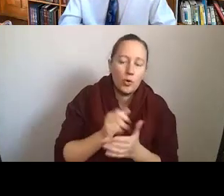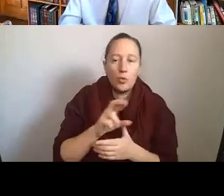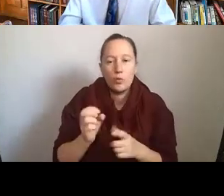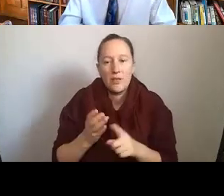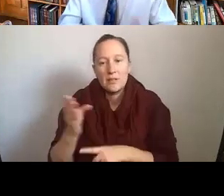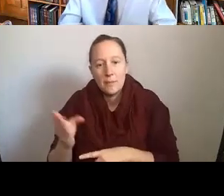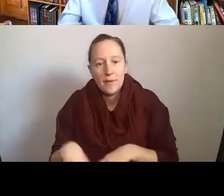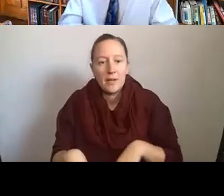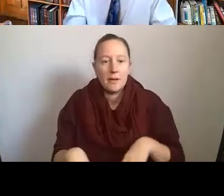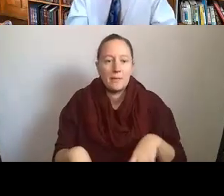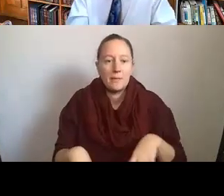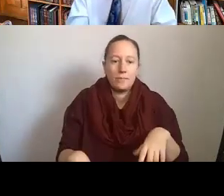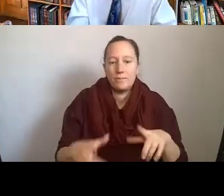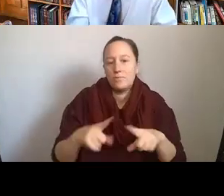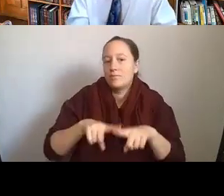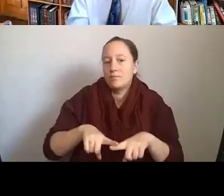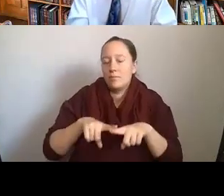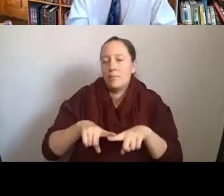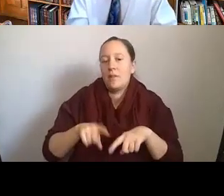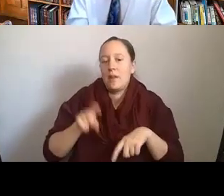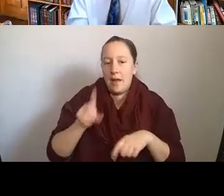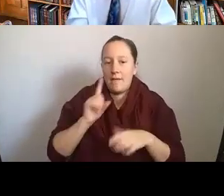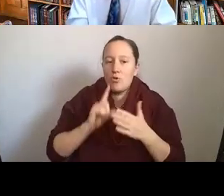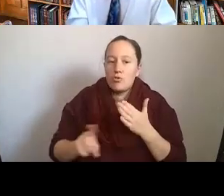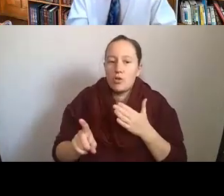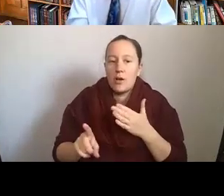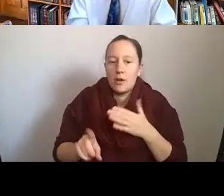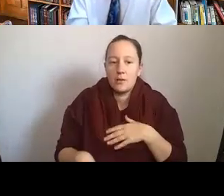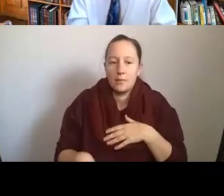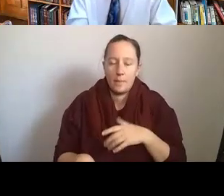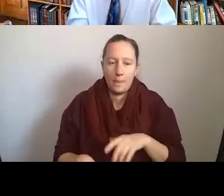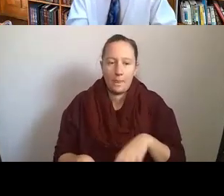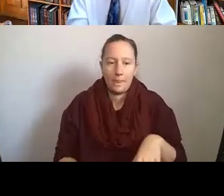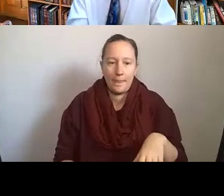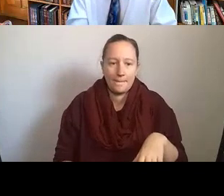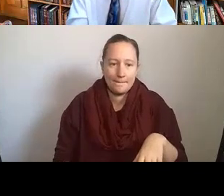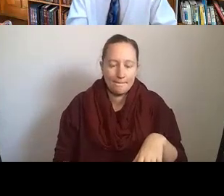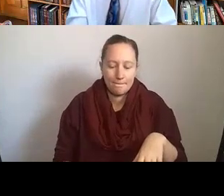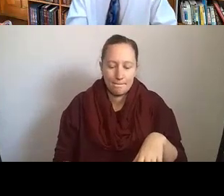and so on. So you really need to check out the requirements beforehand.